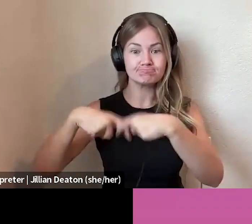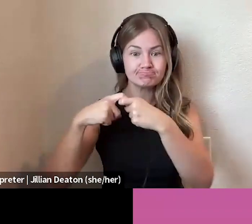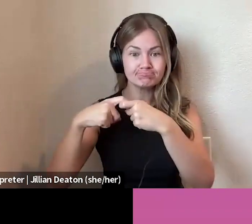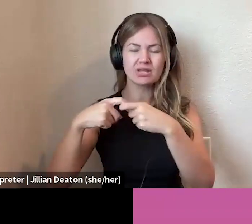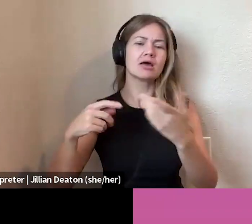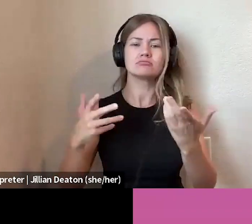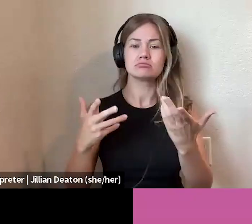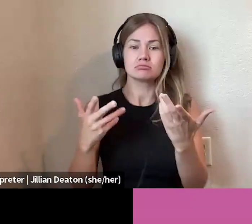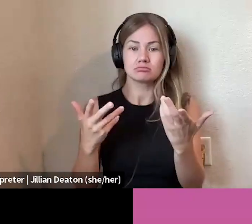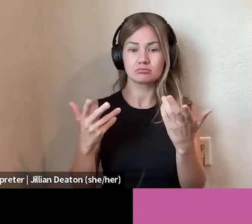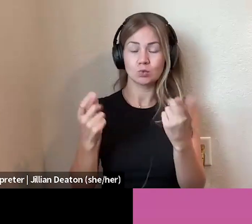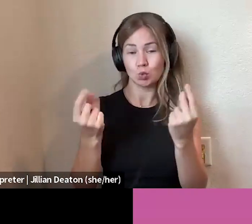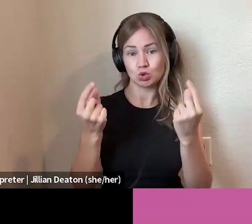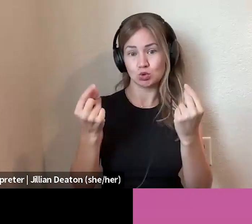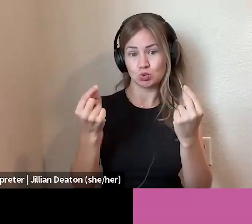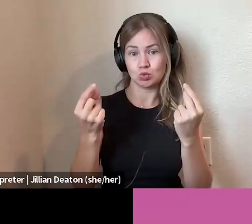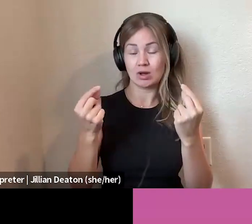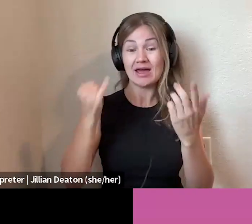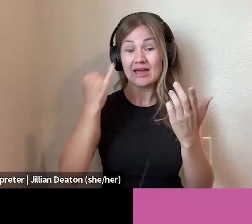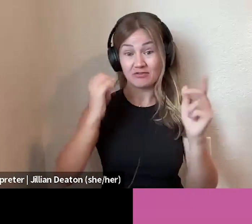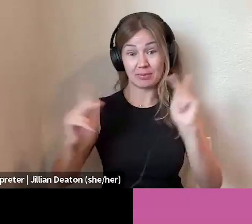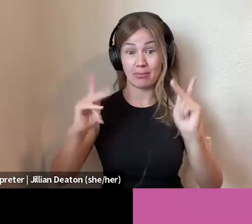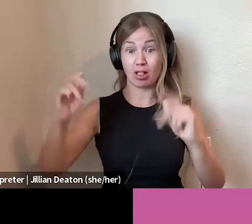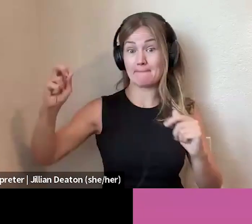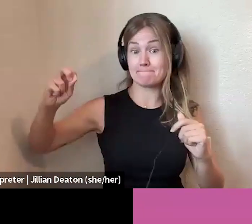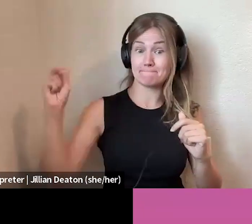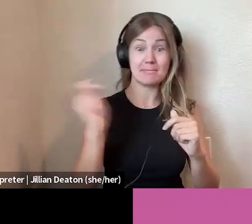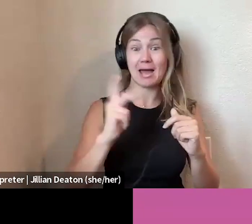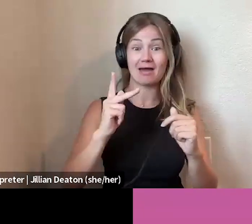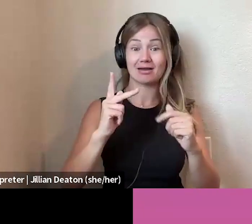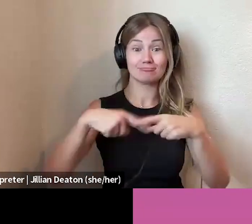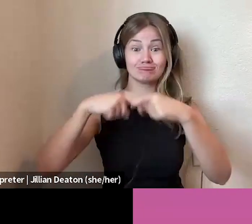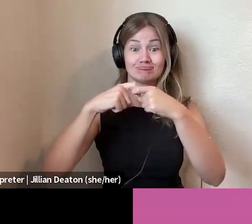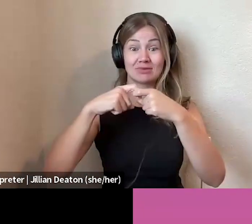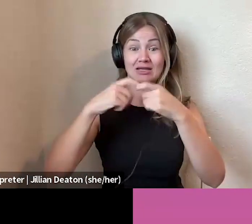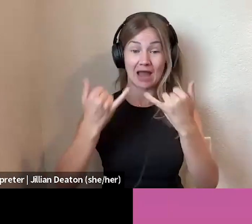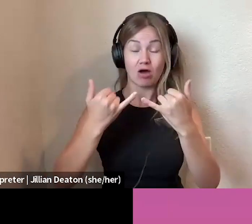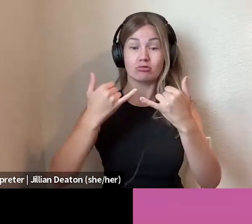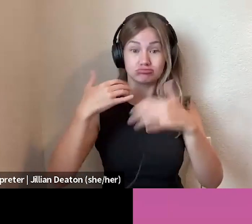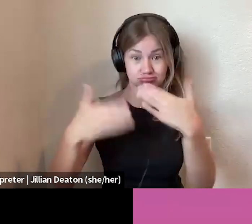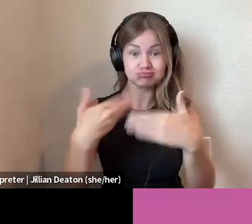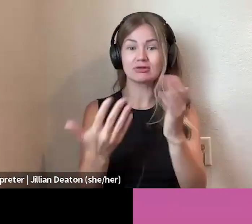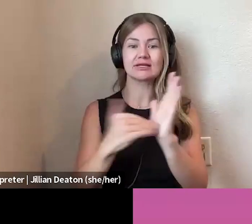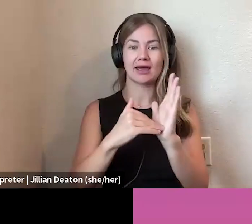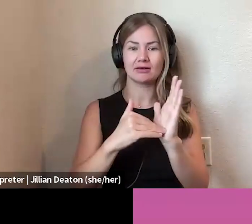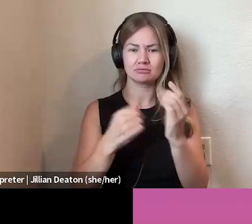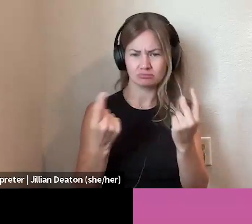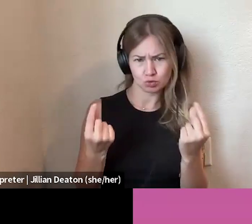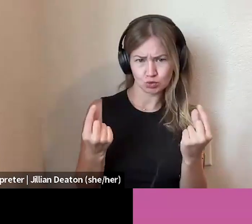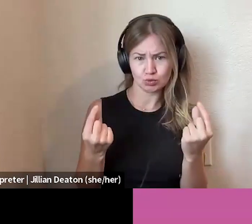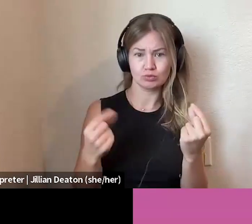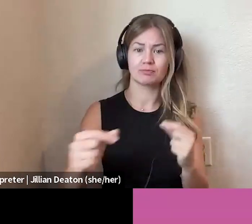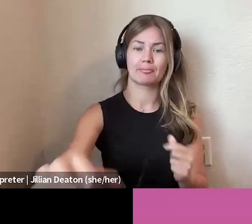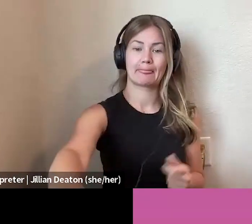how to approach people coming back online. Absolutely. I think this goes back